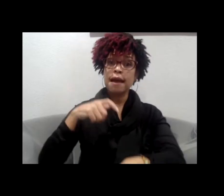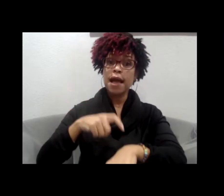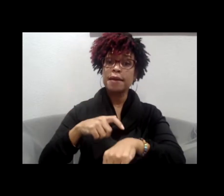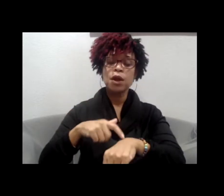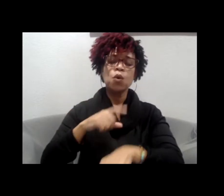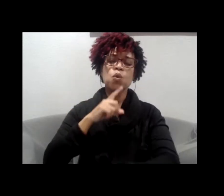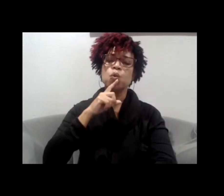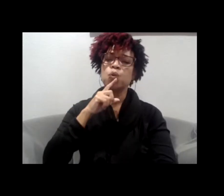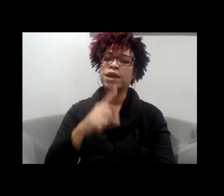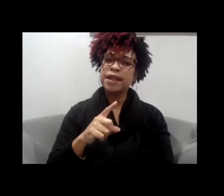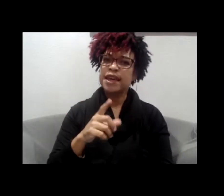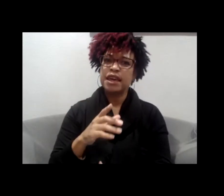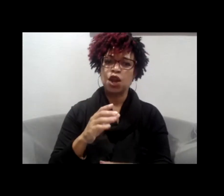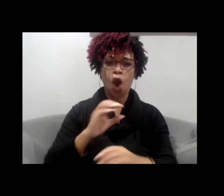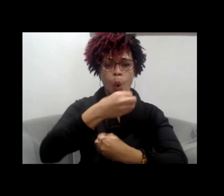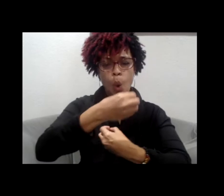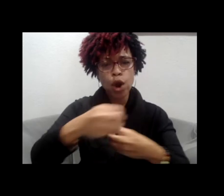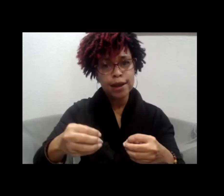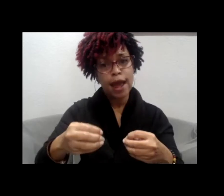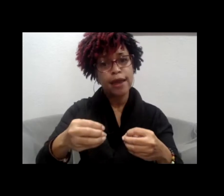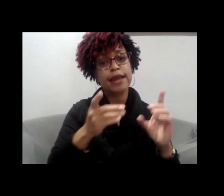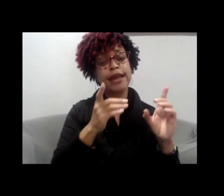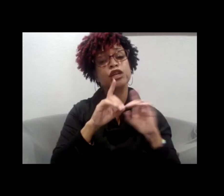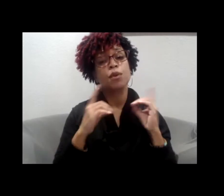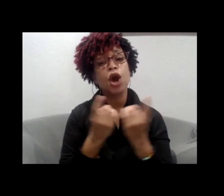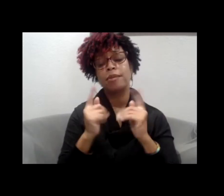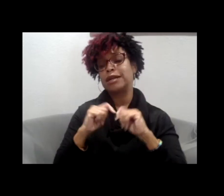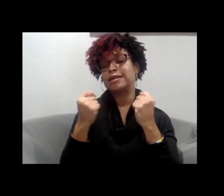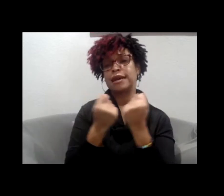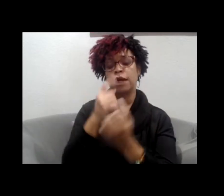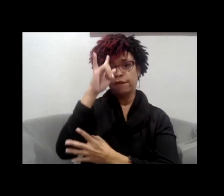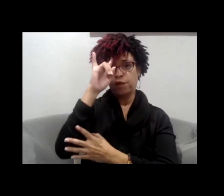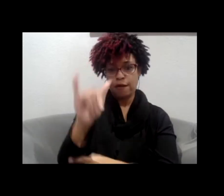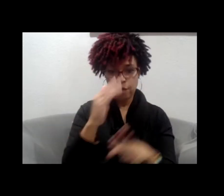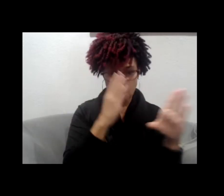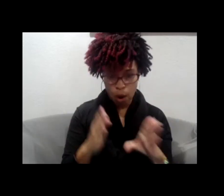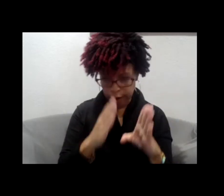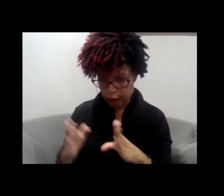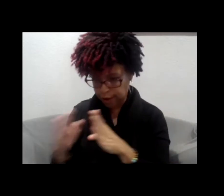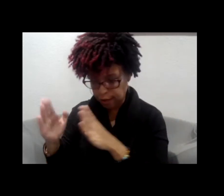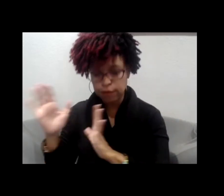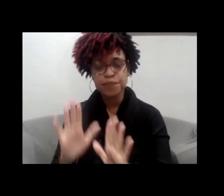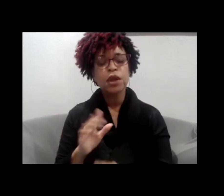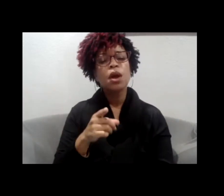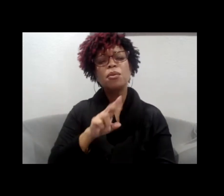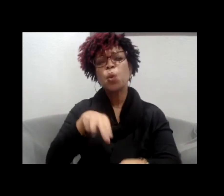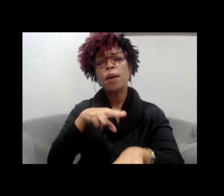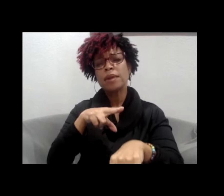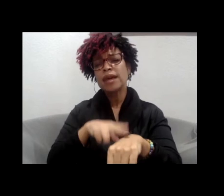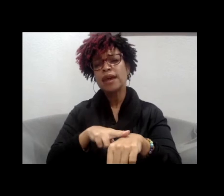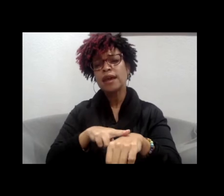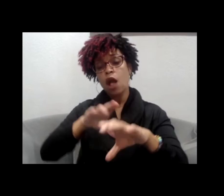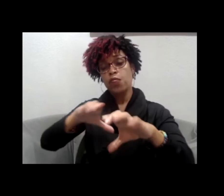heavily in our organizing department and our organizing team, our forever organizing team. Usually the